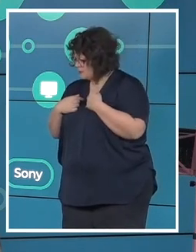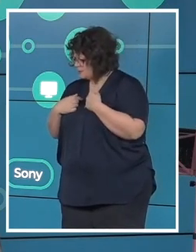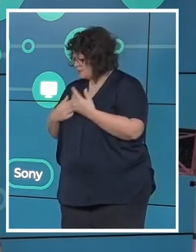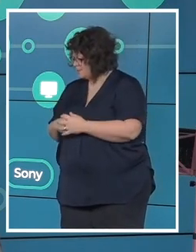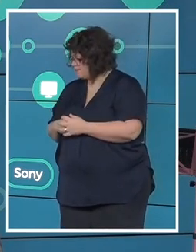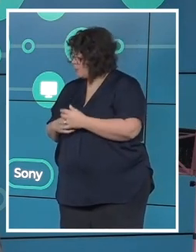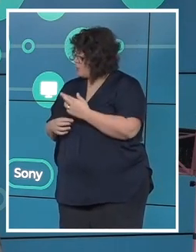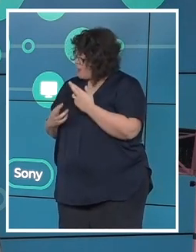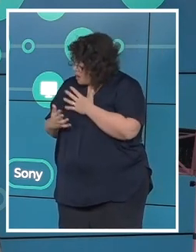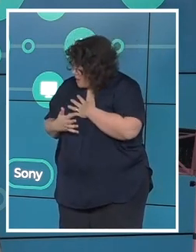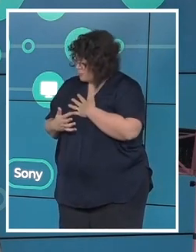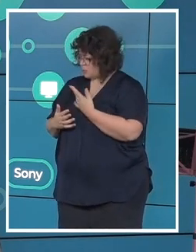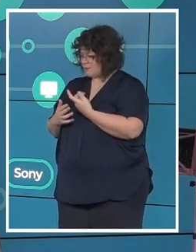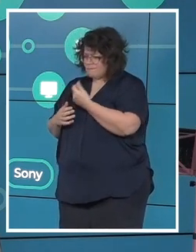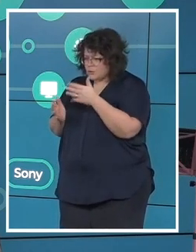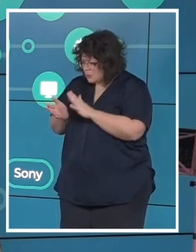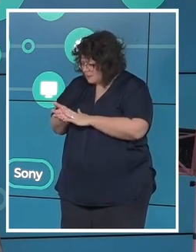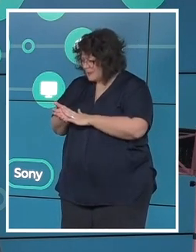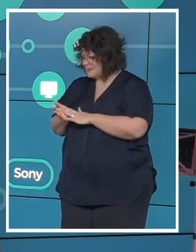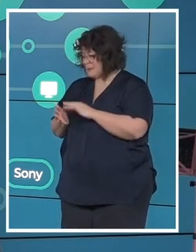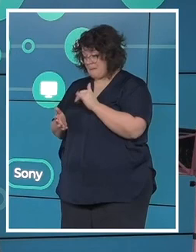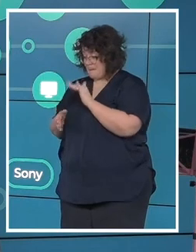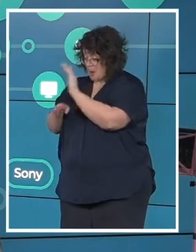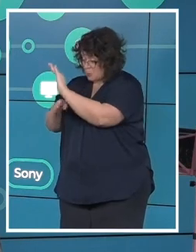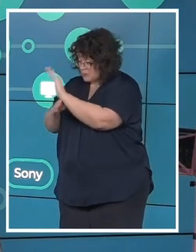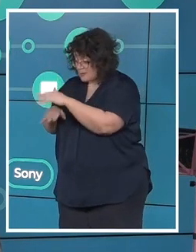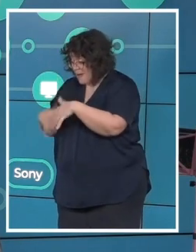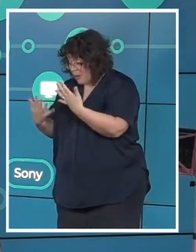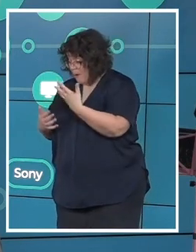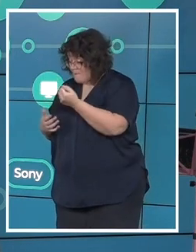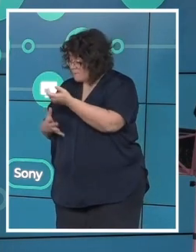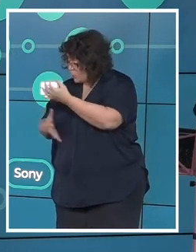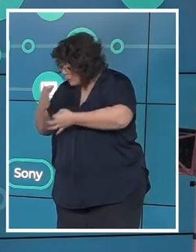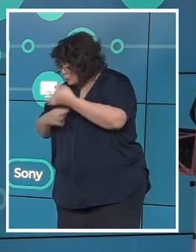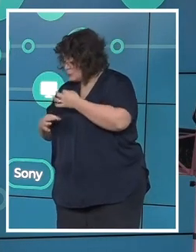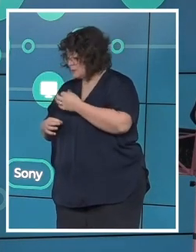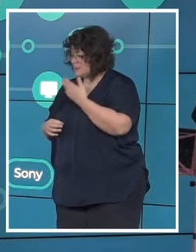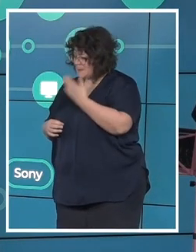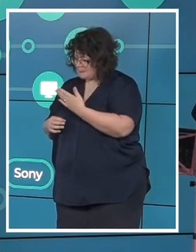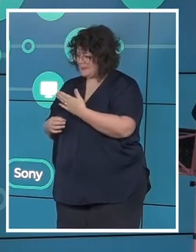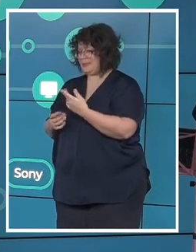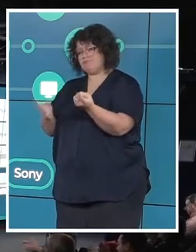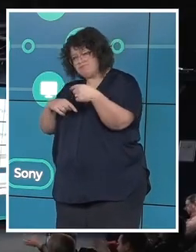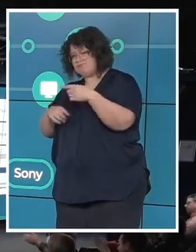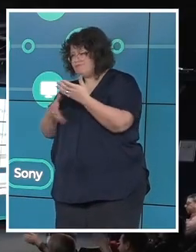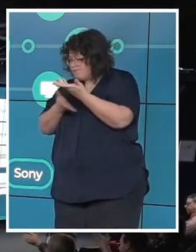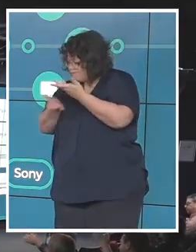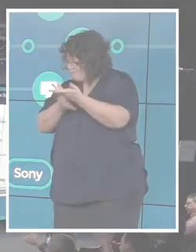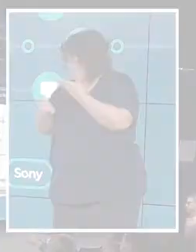that want to spend a little bit of time, please come and join us. But thank you, everybody. We appreciate your time too. Cool. Thank you.